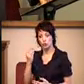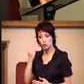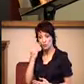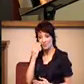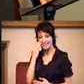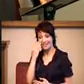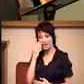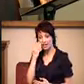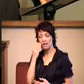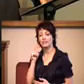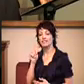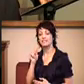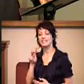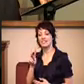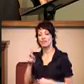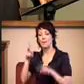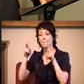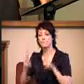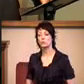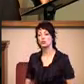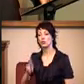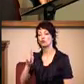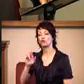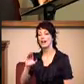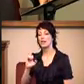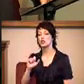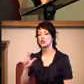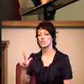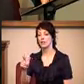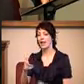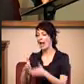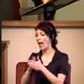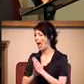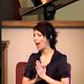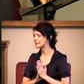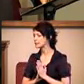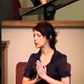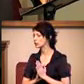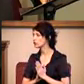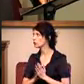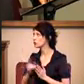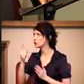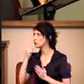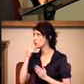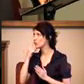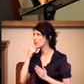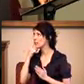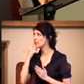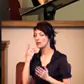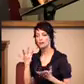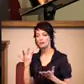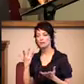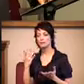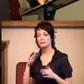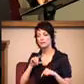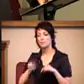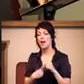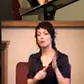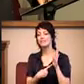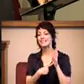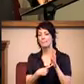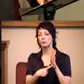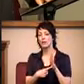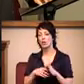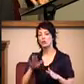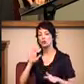asked, that people are out there so that they can find each other, or do you think it's something about demonstrating with your physical presence in the rest of the